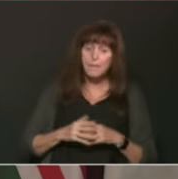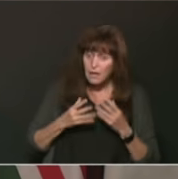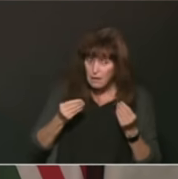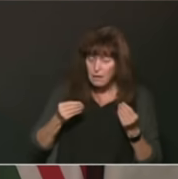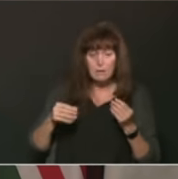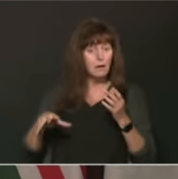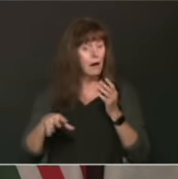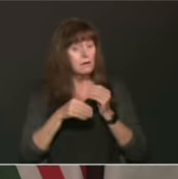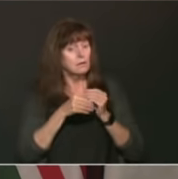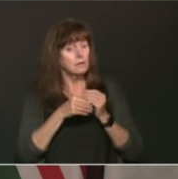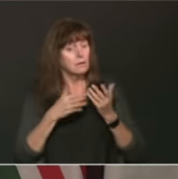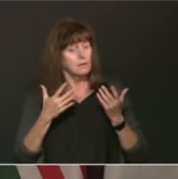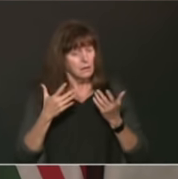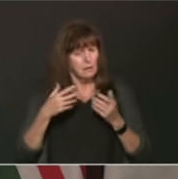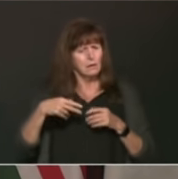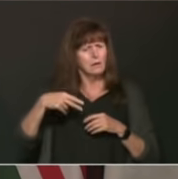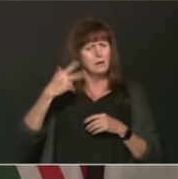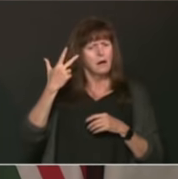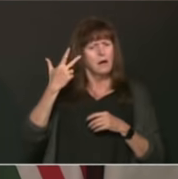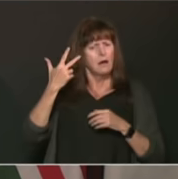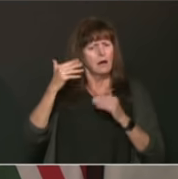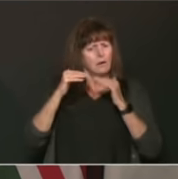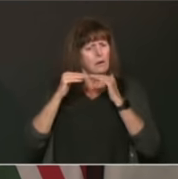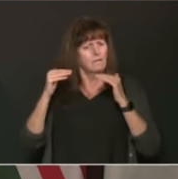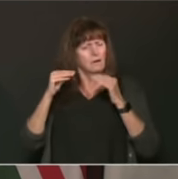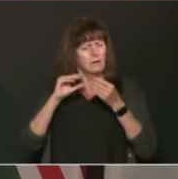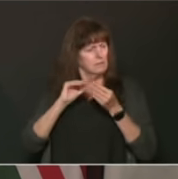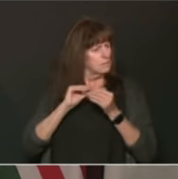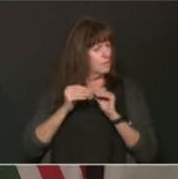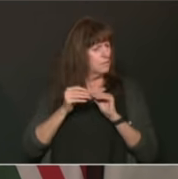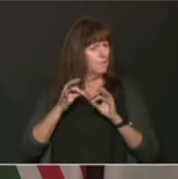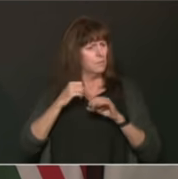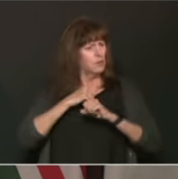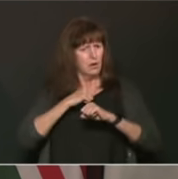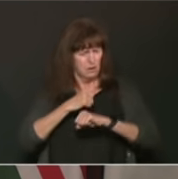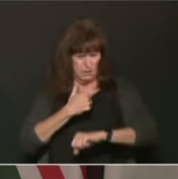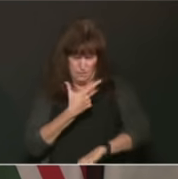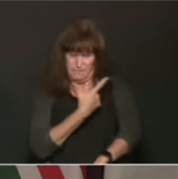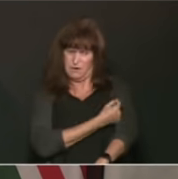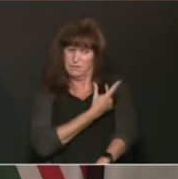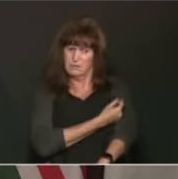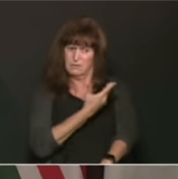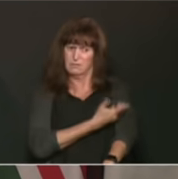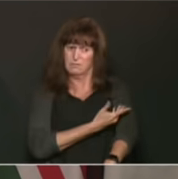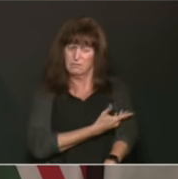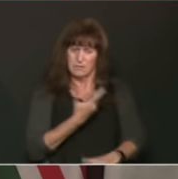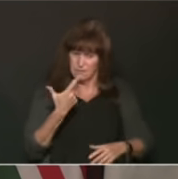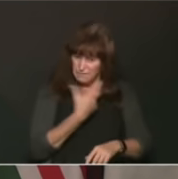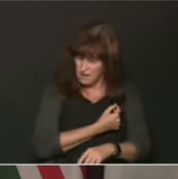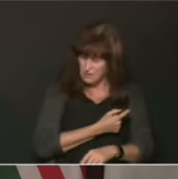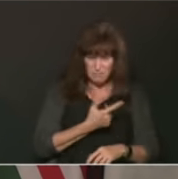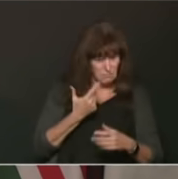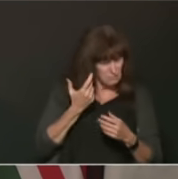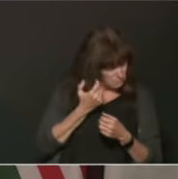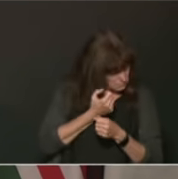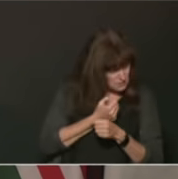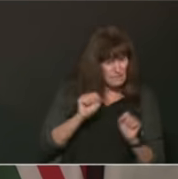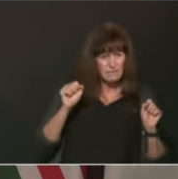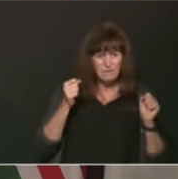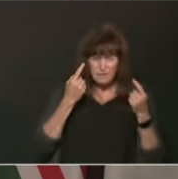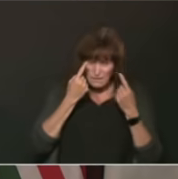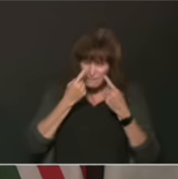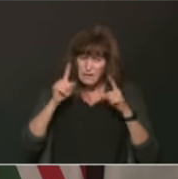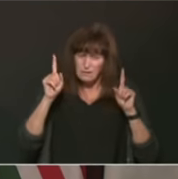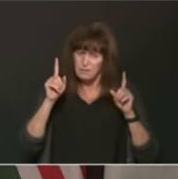of protection through very safe and effective vaccines, which is enabling us. And I'm so thankful that we can have in-person